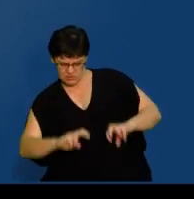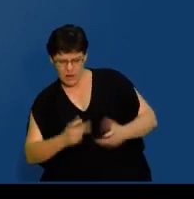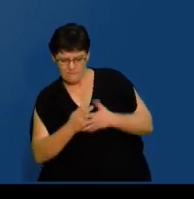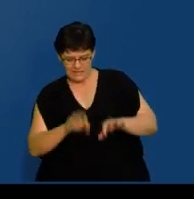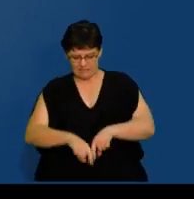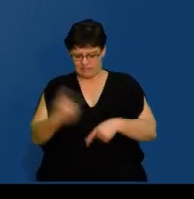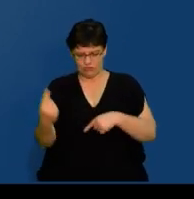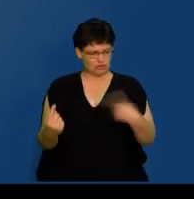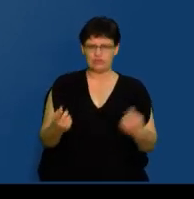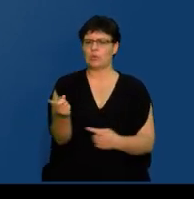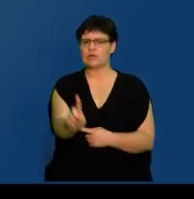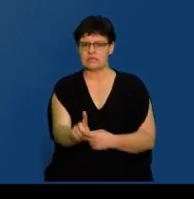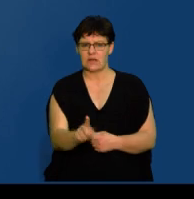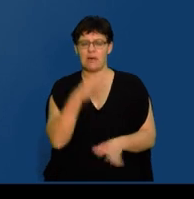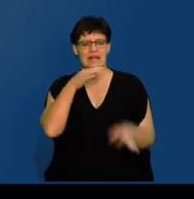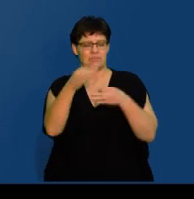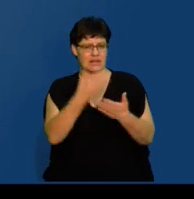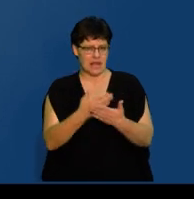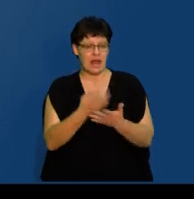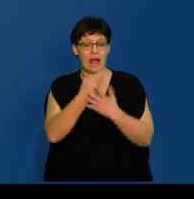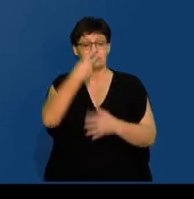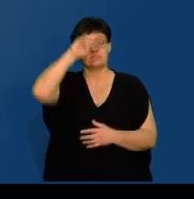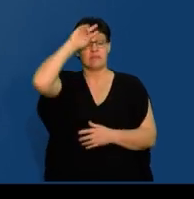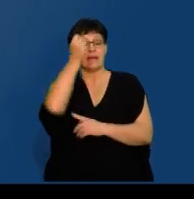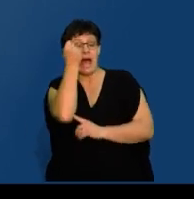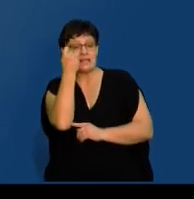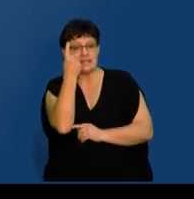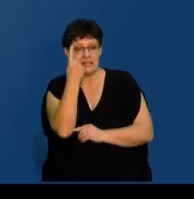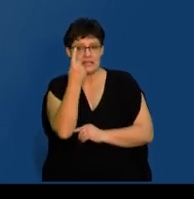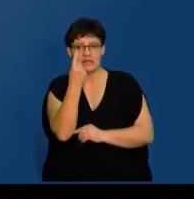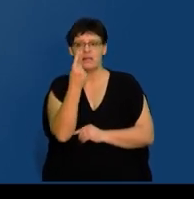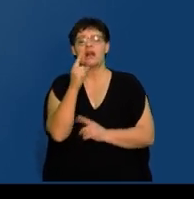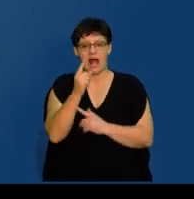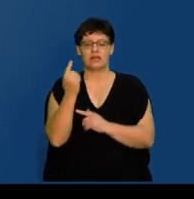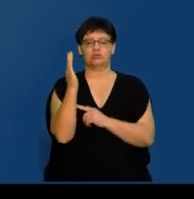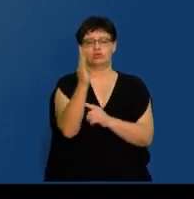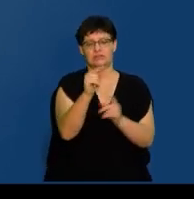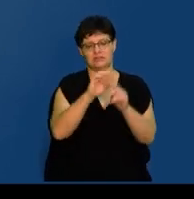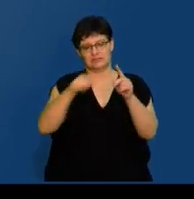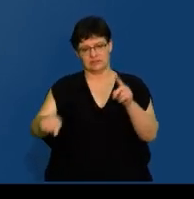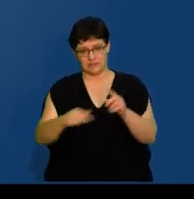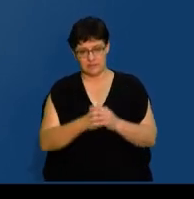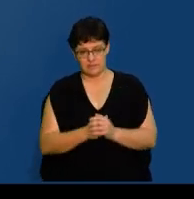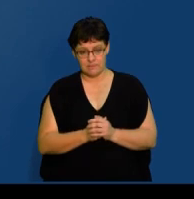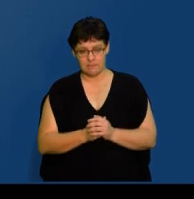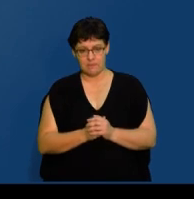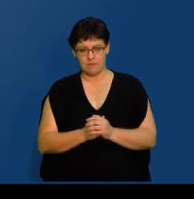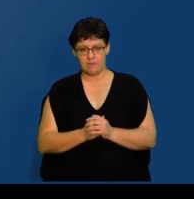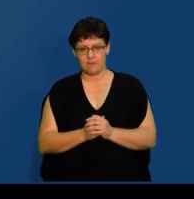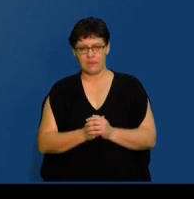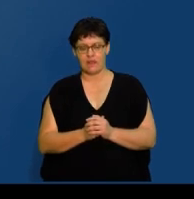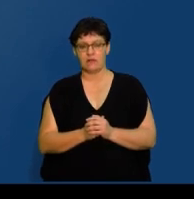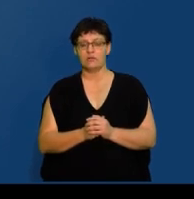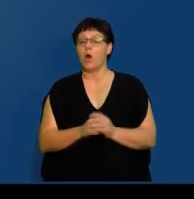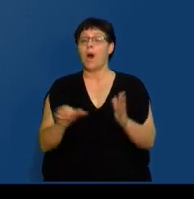differentiate. And then interpreting and understanding phylogenetic trees. So guys, a good